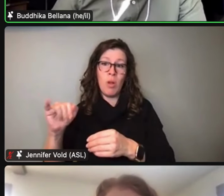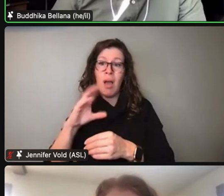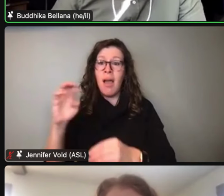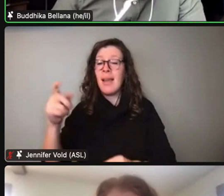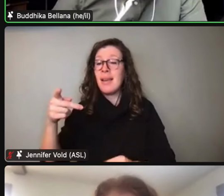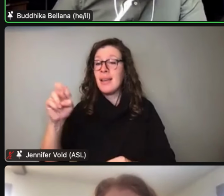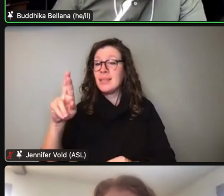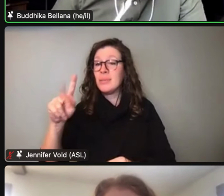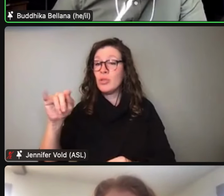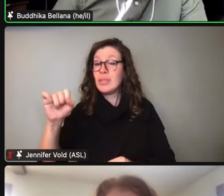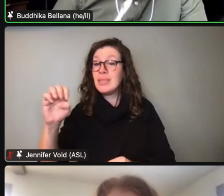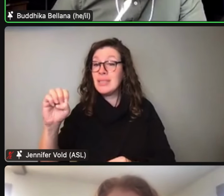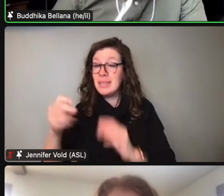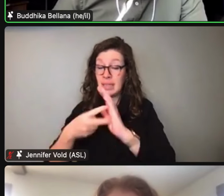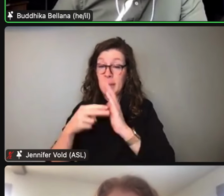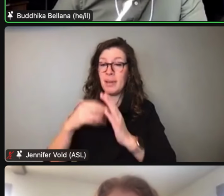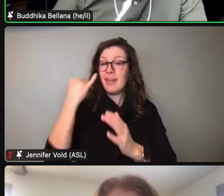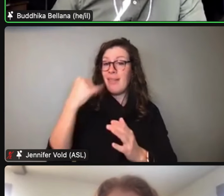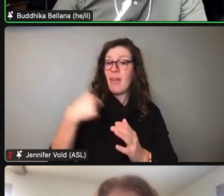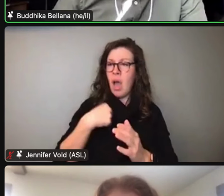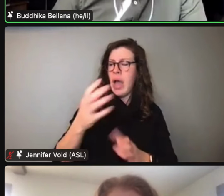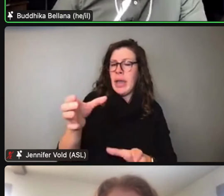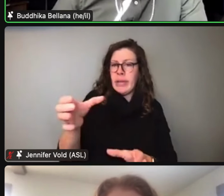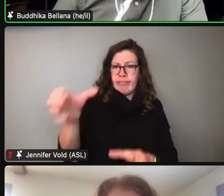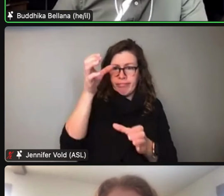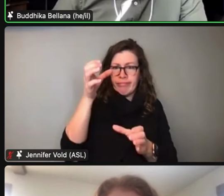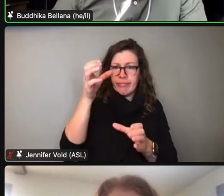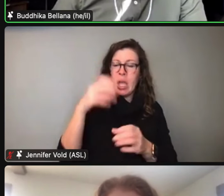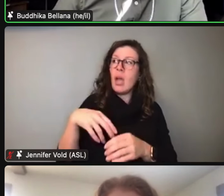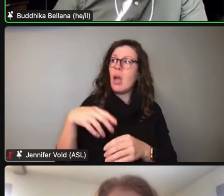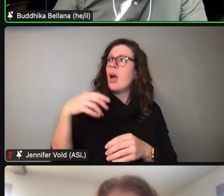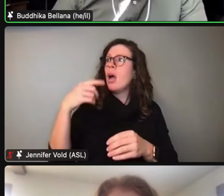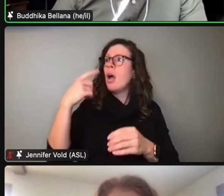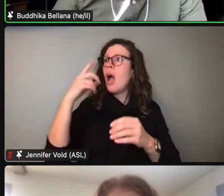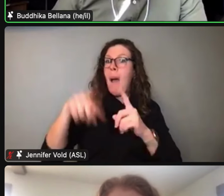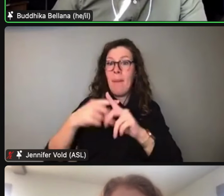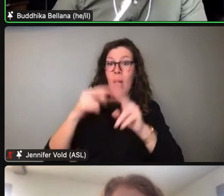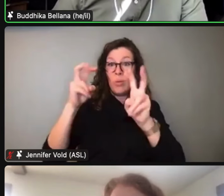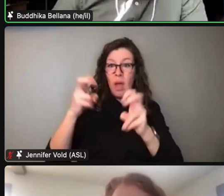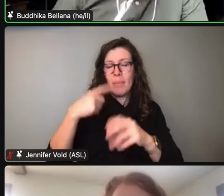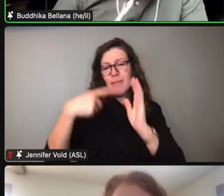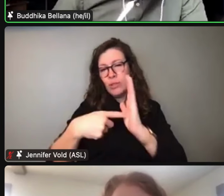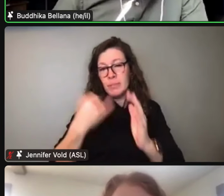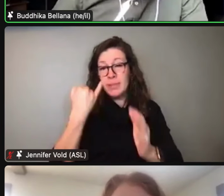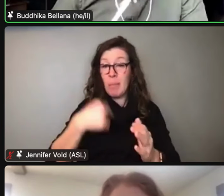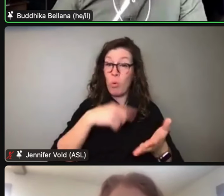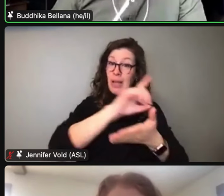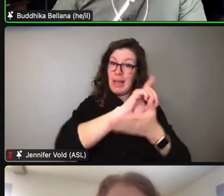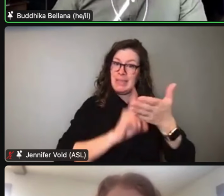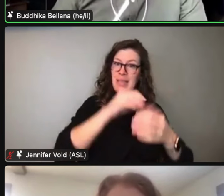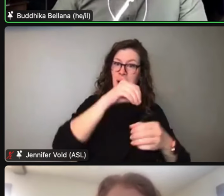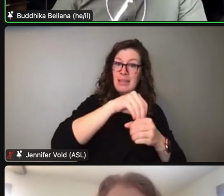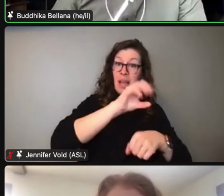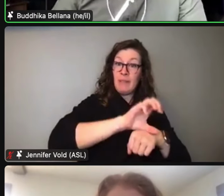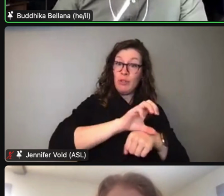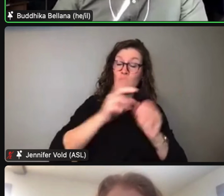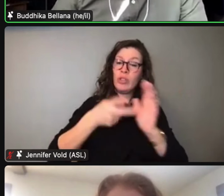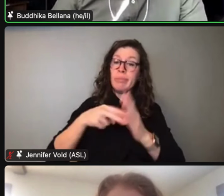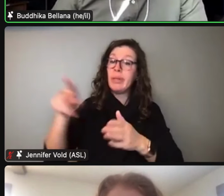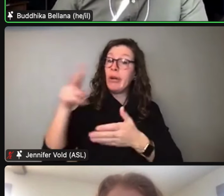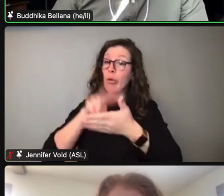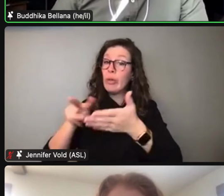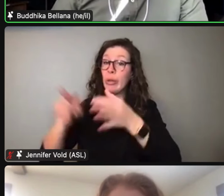something that is more like this description of a church. If you are a church designer or architect, then maybe that would linger for you as compared to me, for